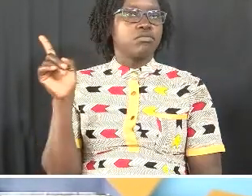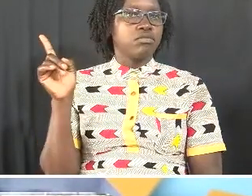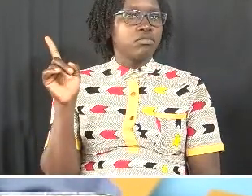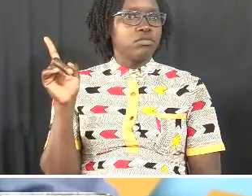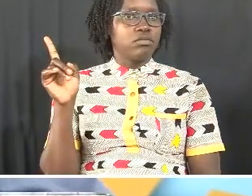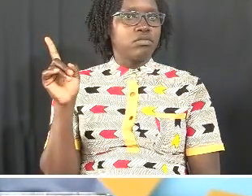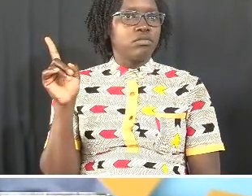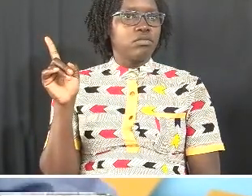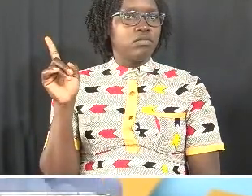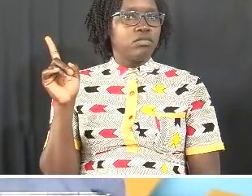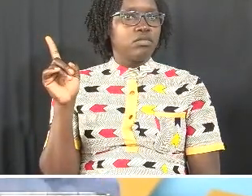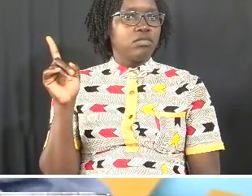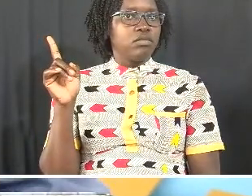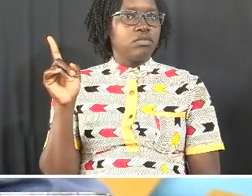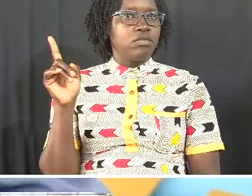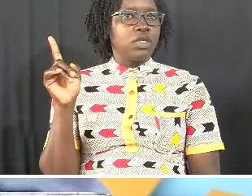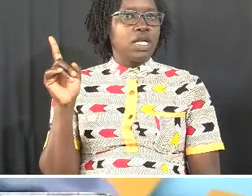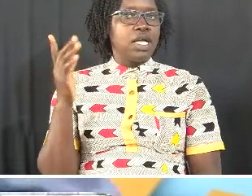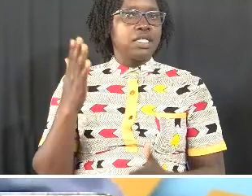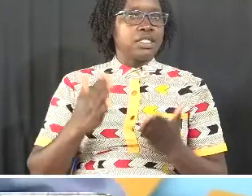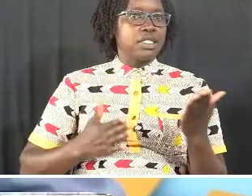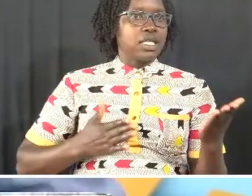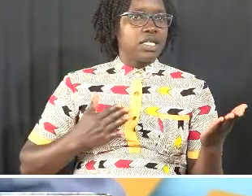This is one of the three